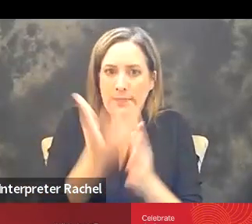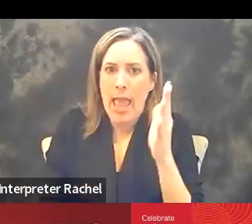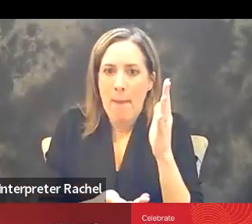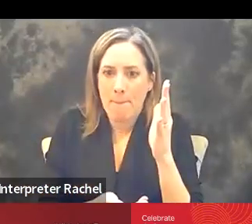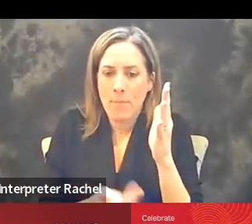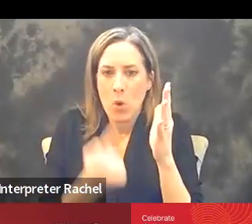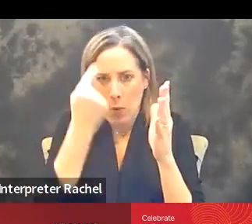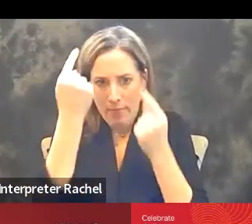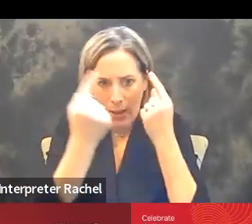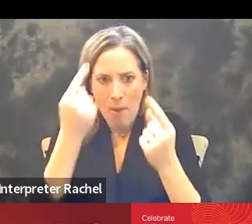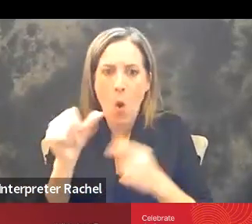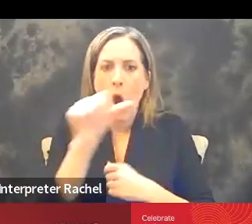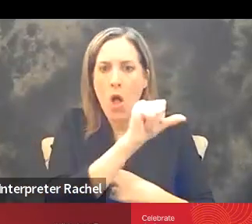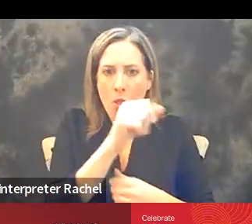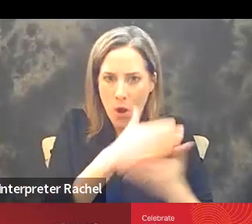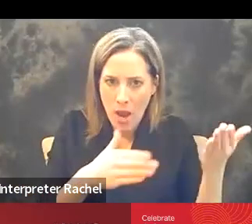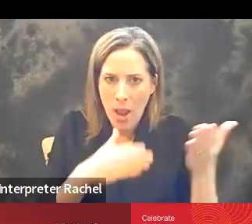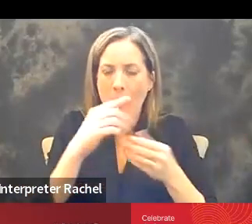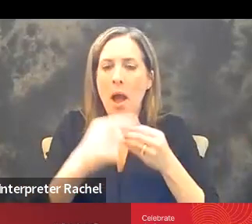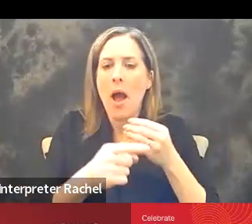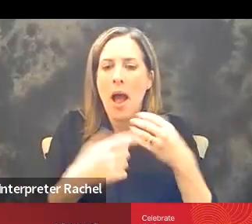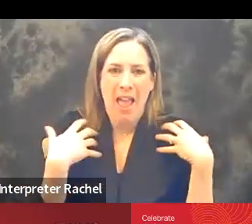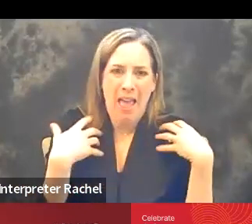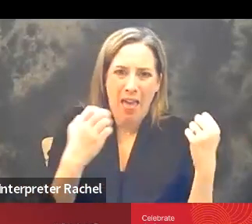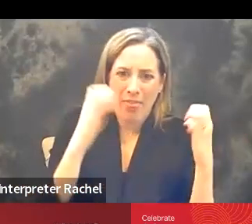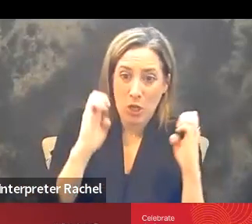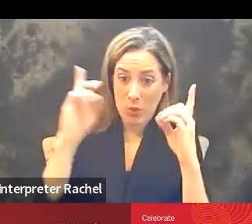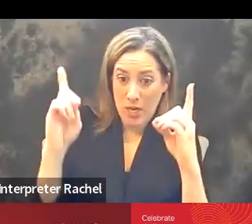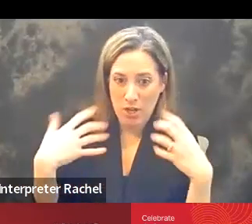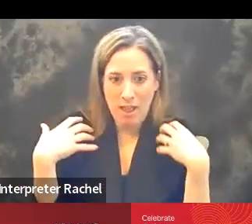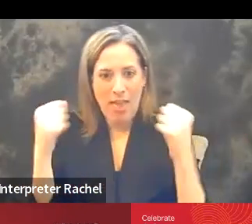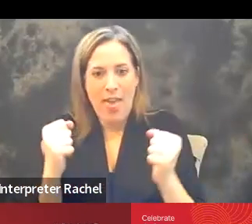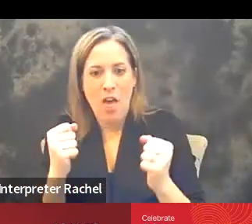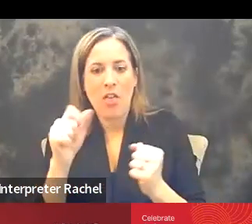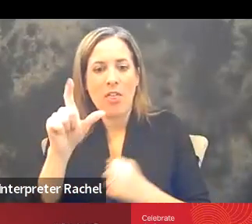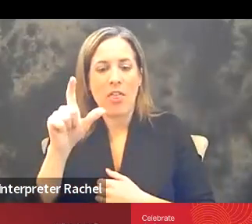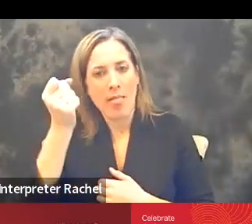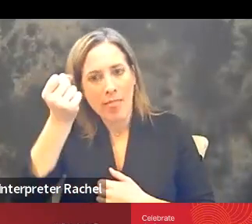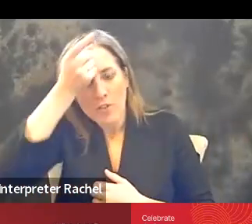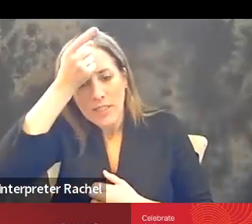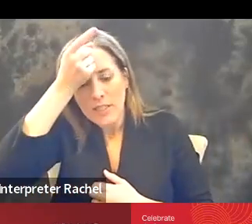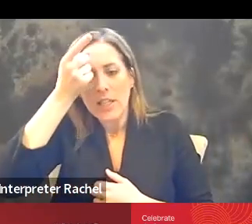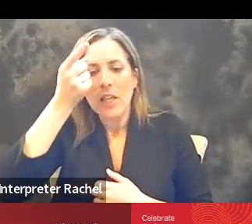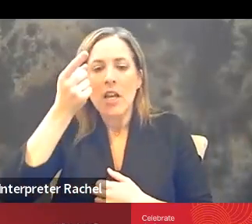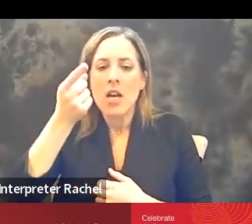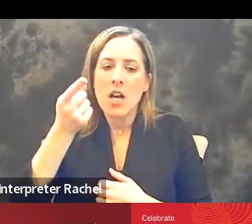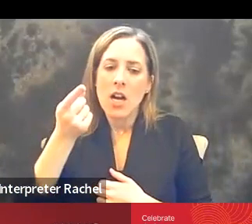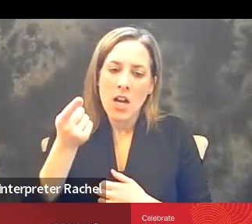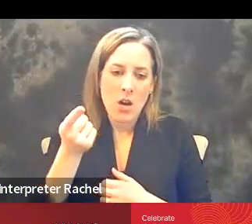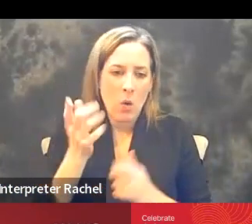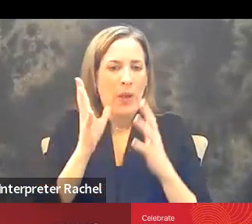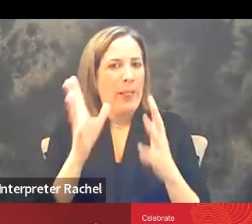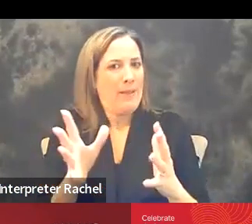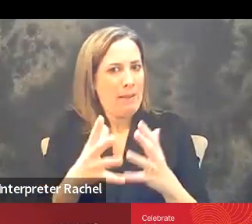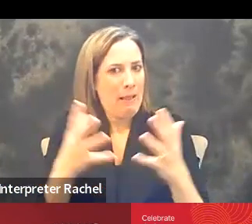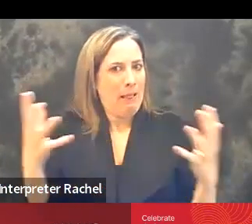some of these other aspects of kind of just health education and health literacy that I think we're leaving a lot on the table. And I